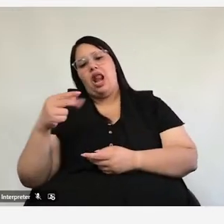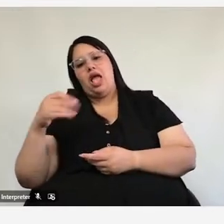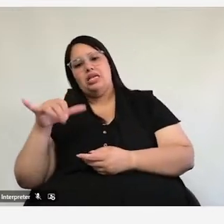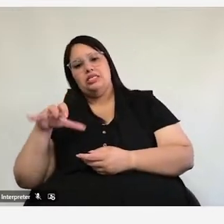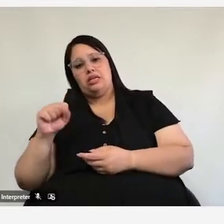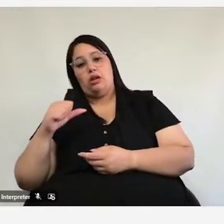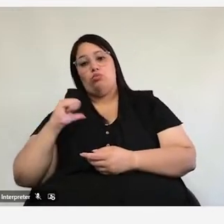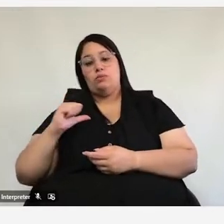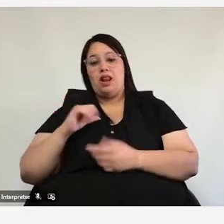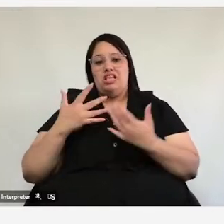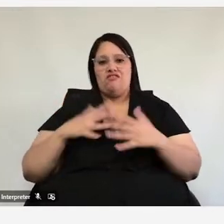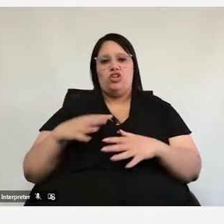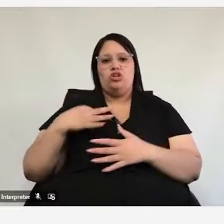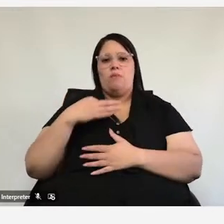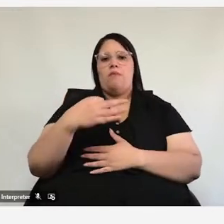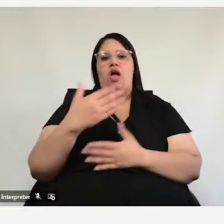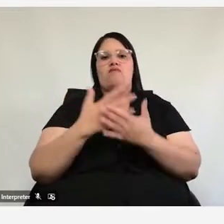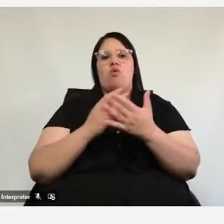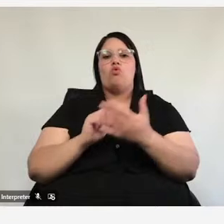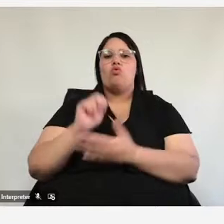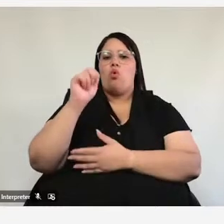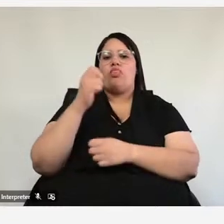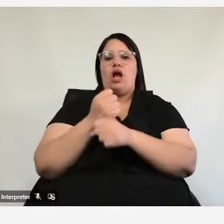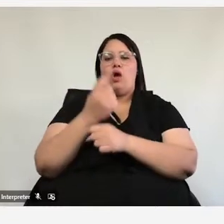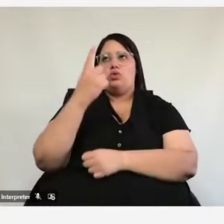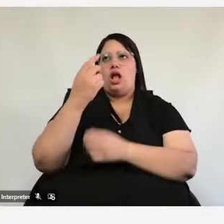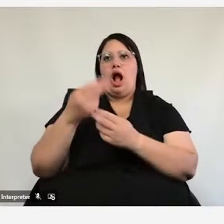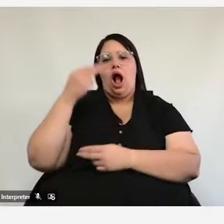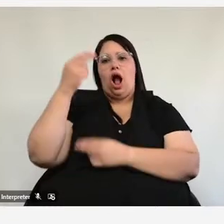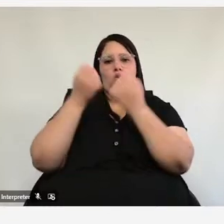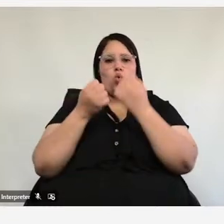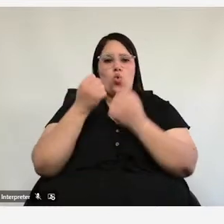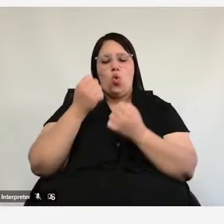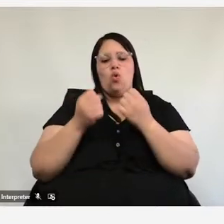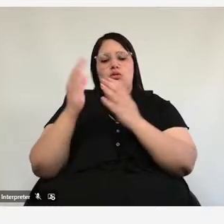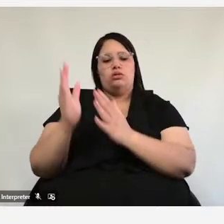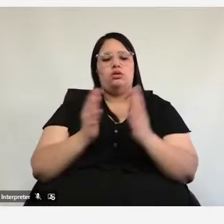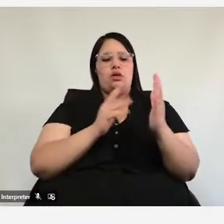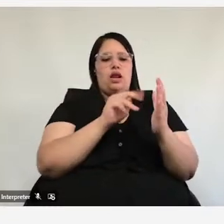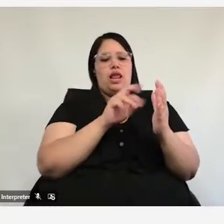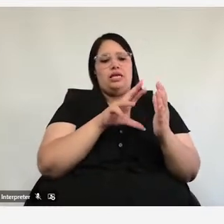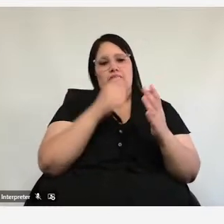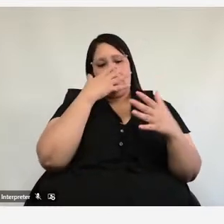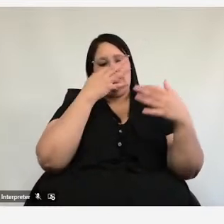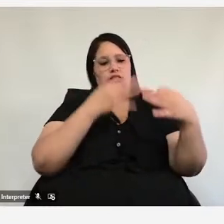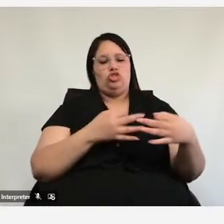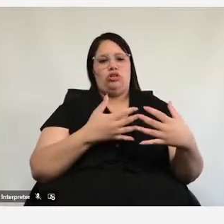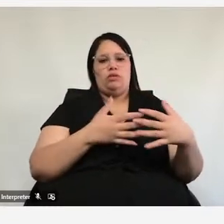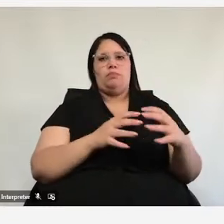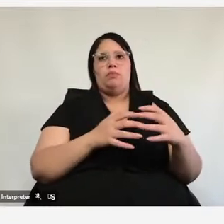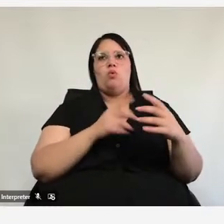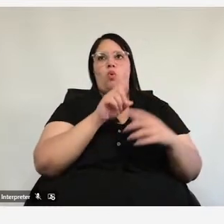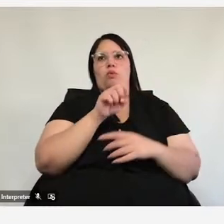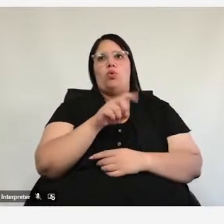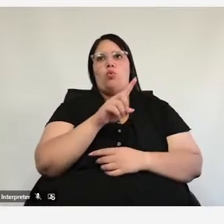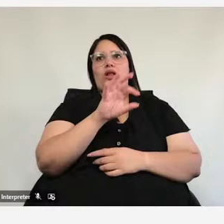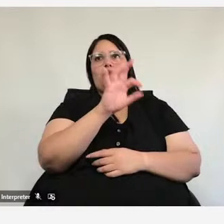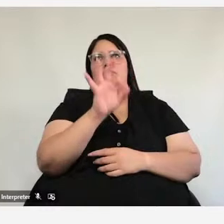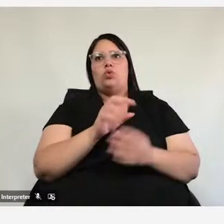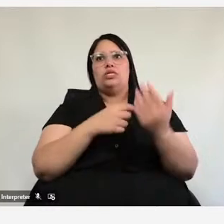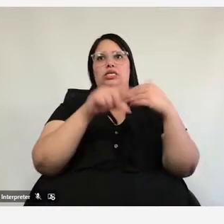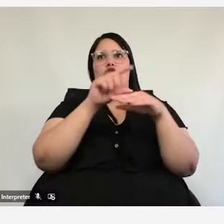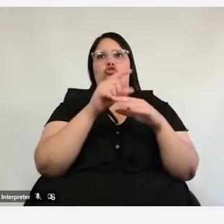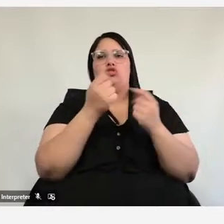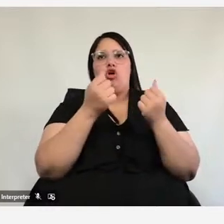then applied to the North Gauteng High Court to set aside the NERSA decision of a 15.1 tariff increase.